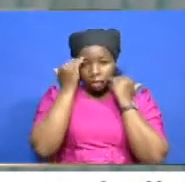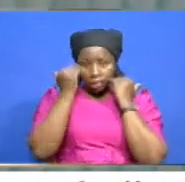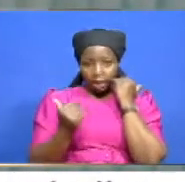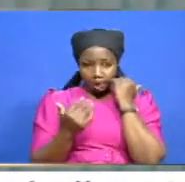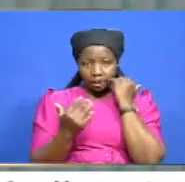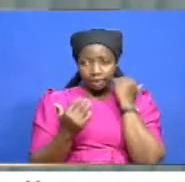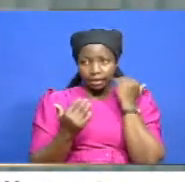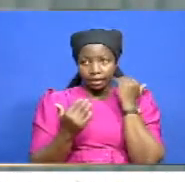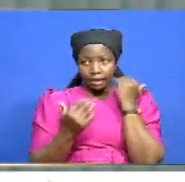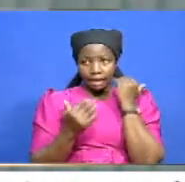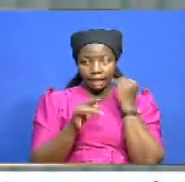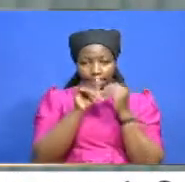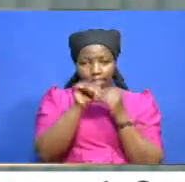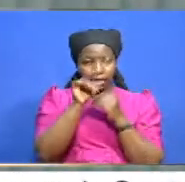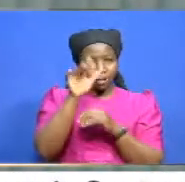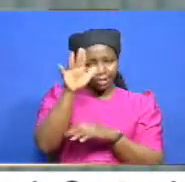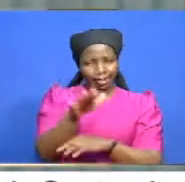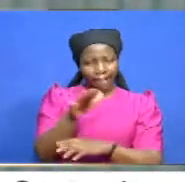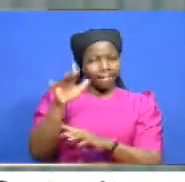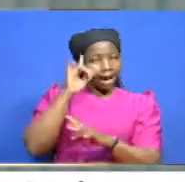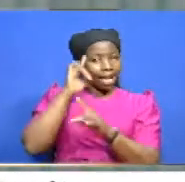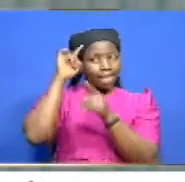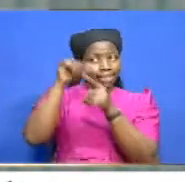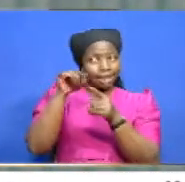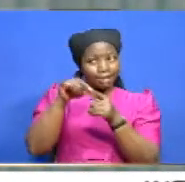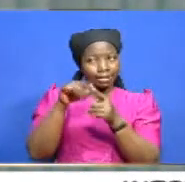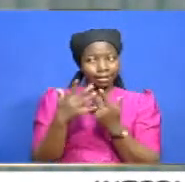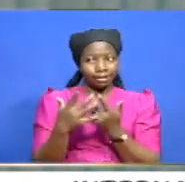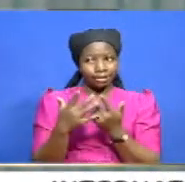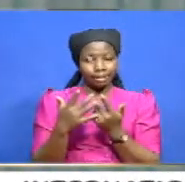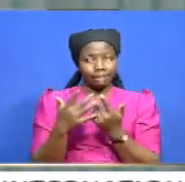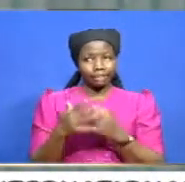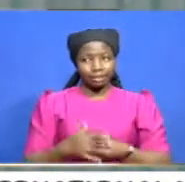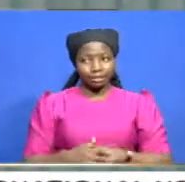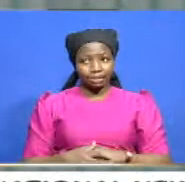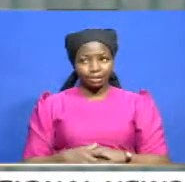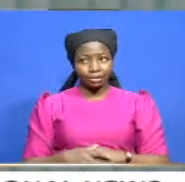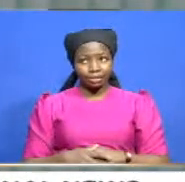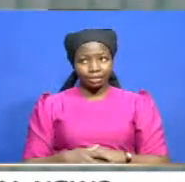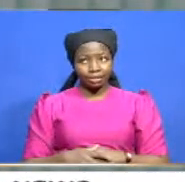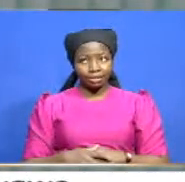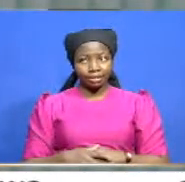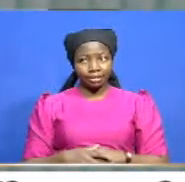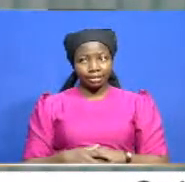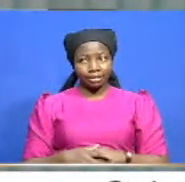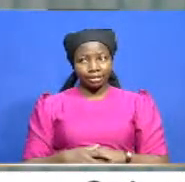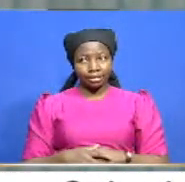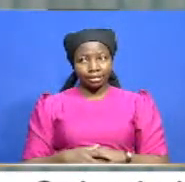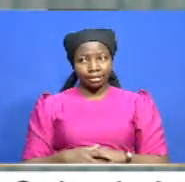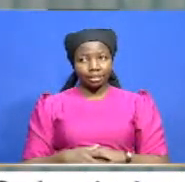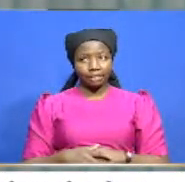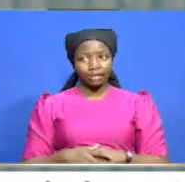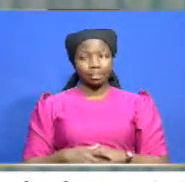this was never intended to be a trial and why the prosecution has never been ready